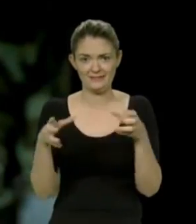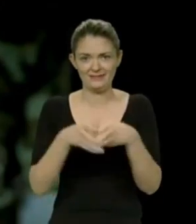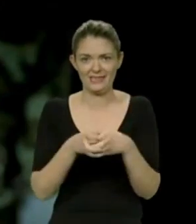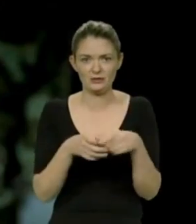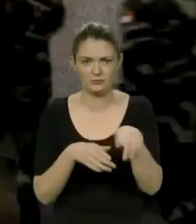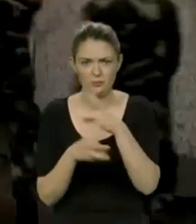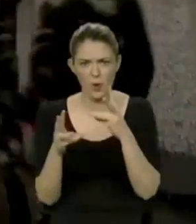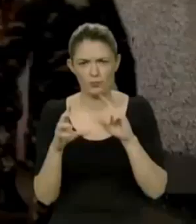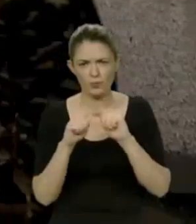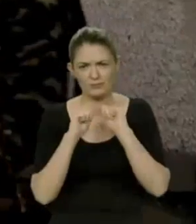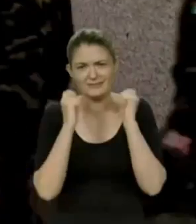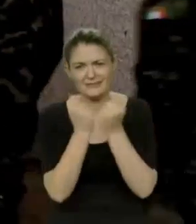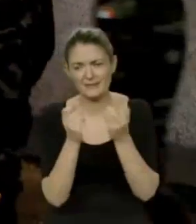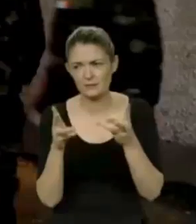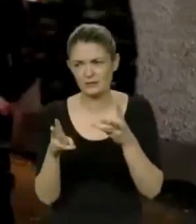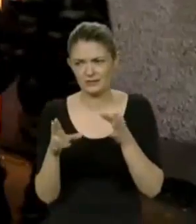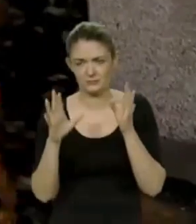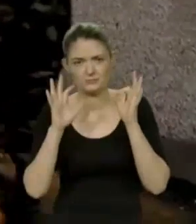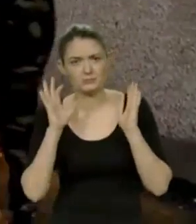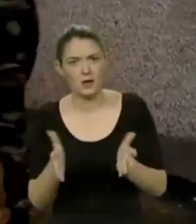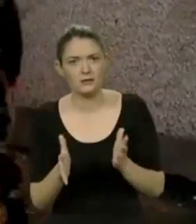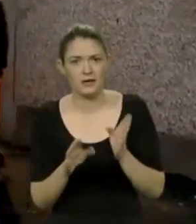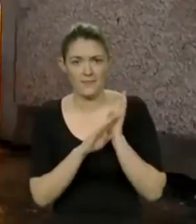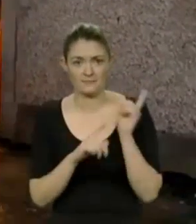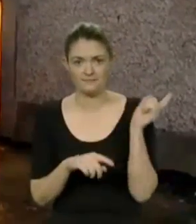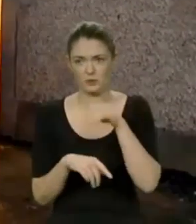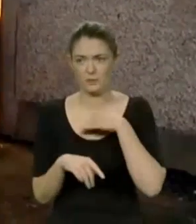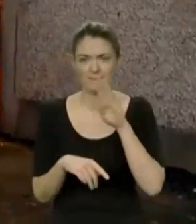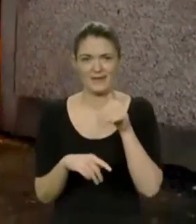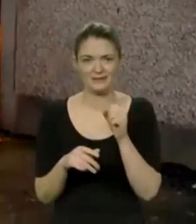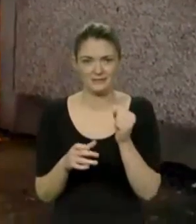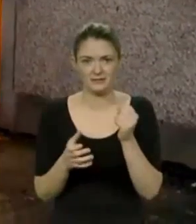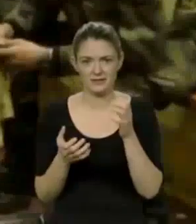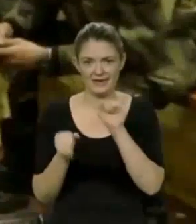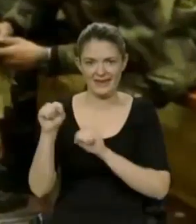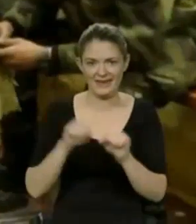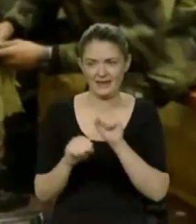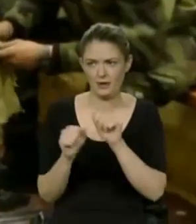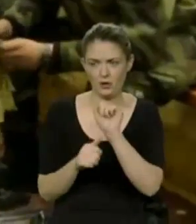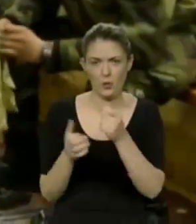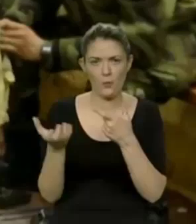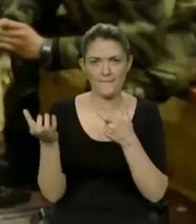to get it done. The recruits return to base where they clean their weapons and wait to be called.